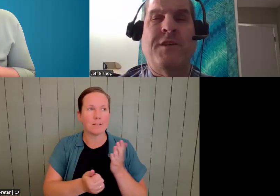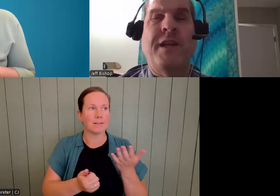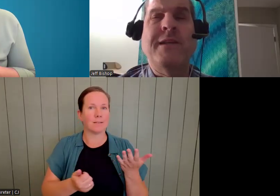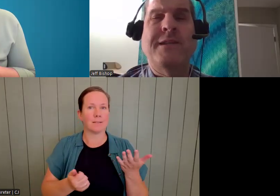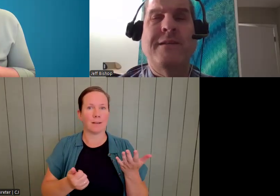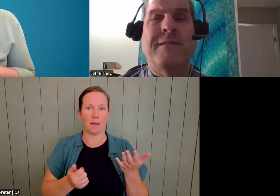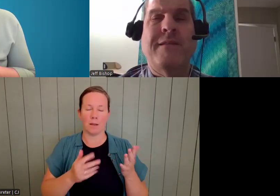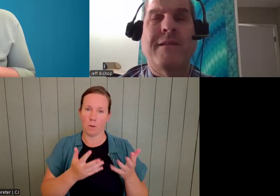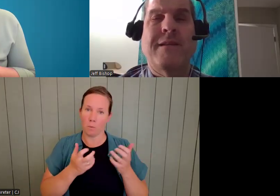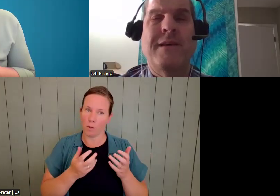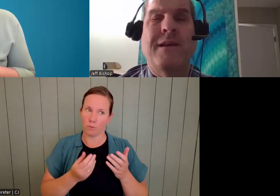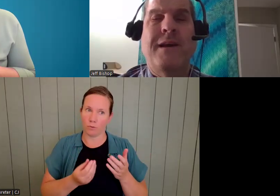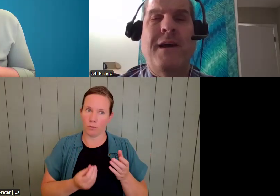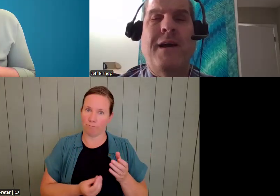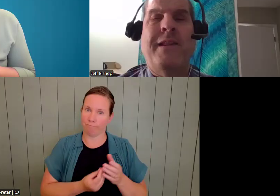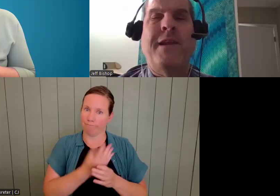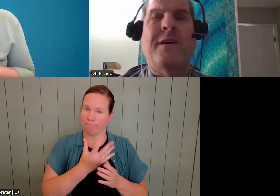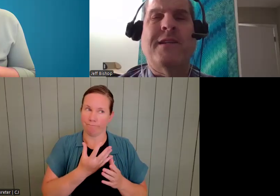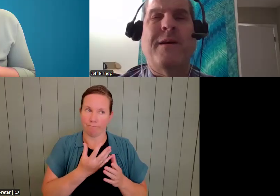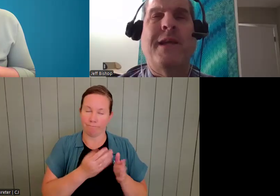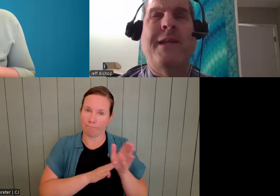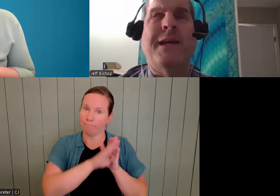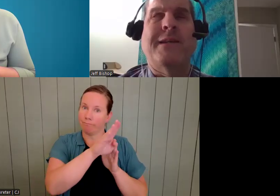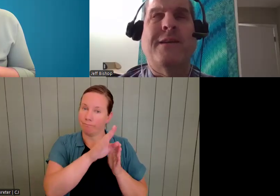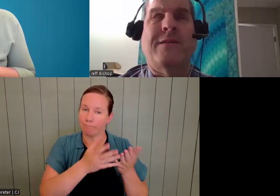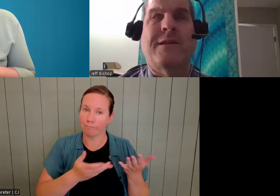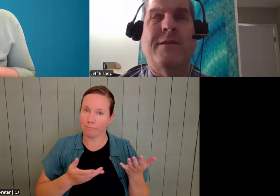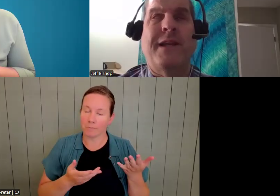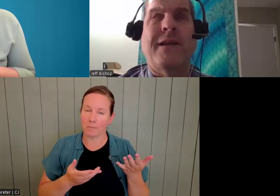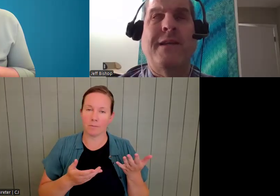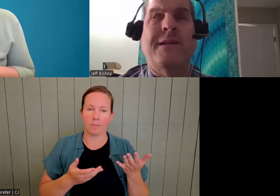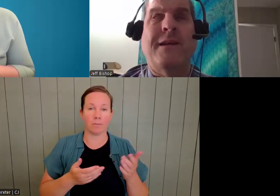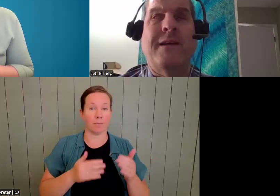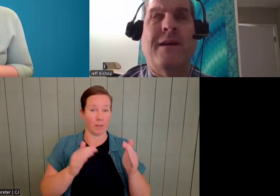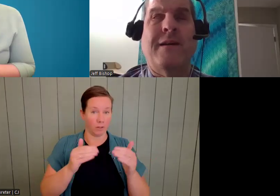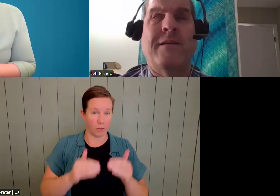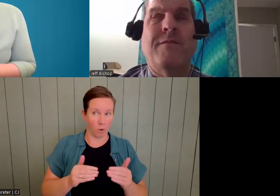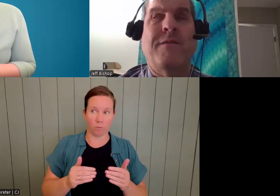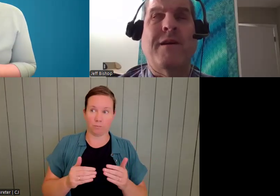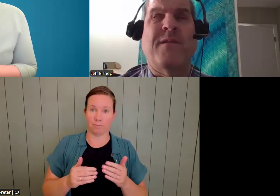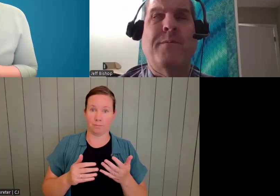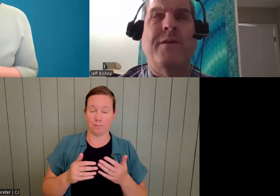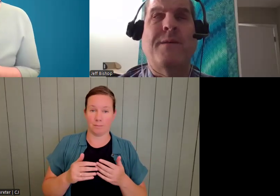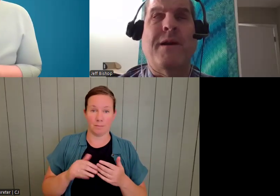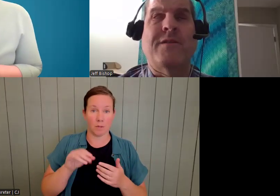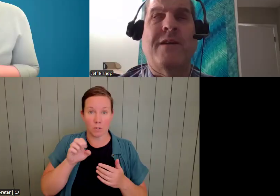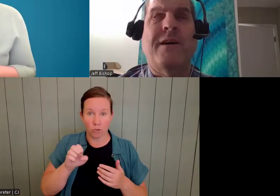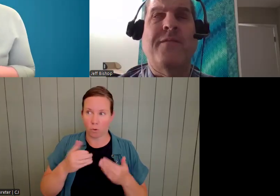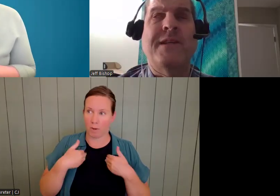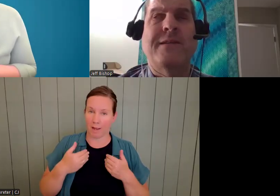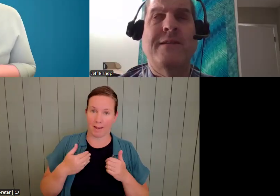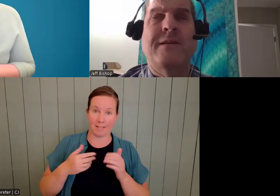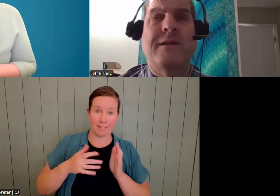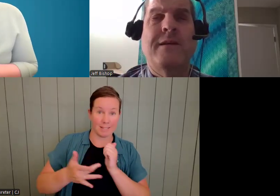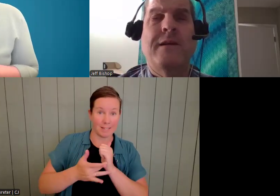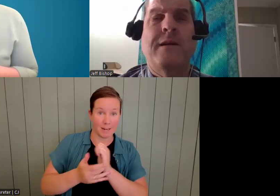as a machinist. And then he talks about key tech skills. So he's very comfortable using Microsoft